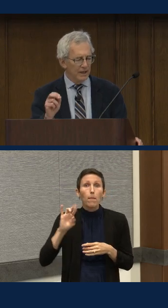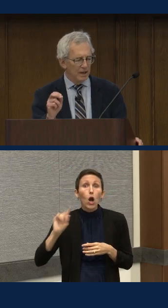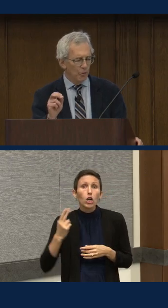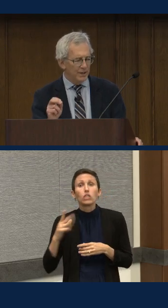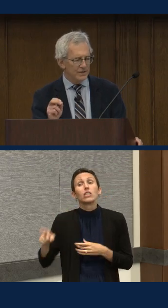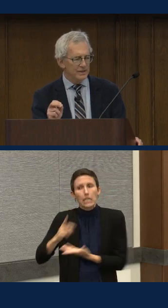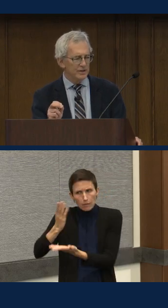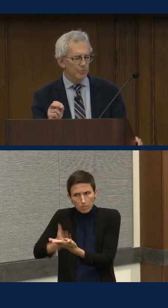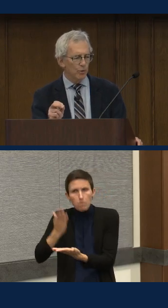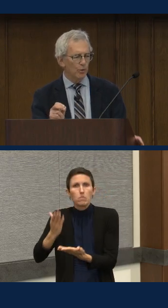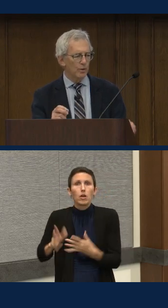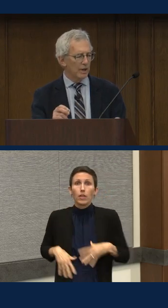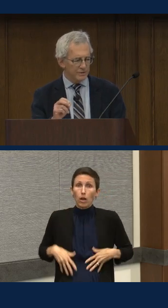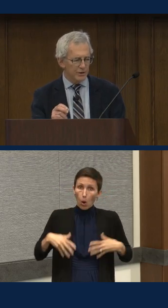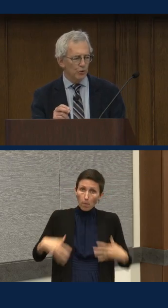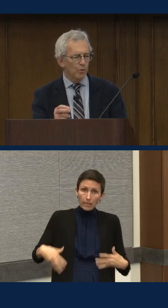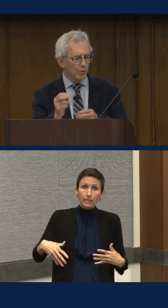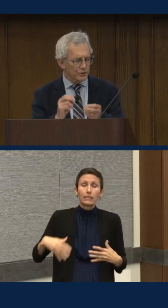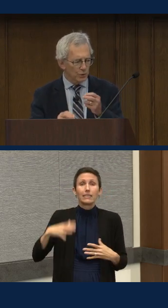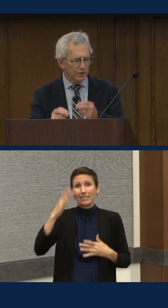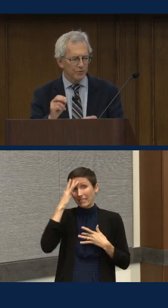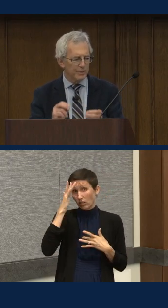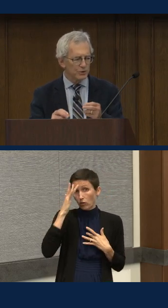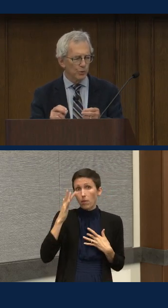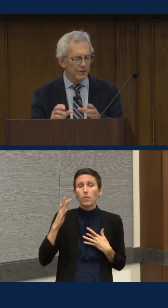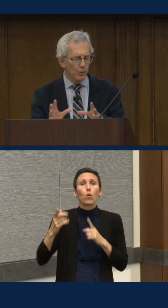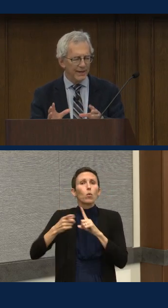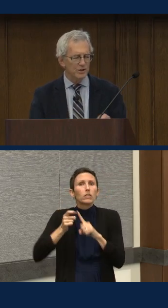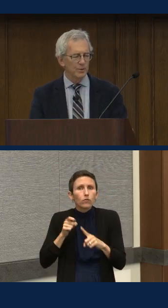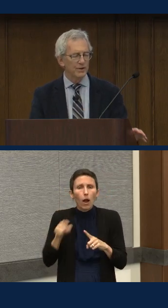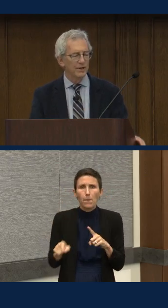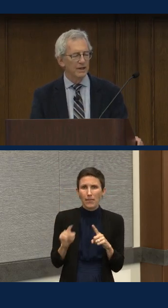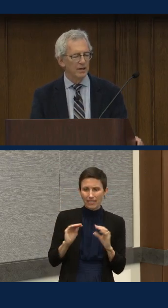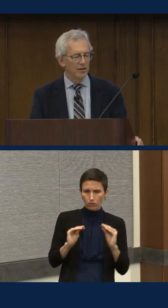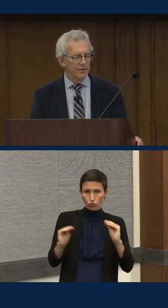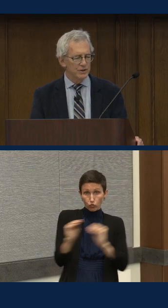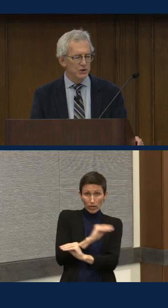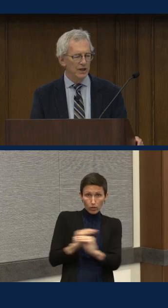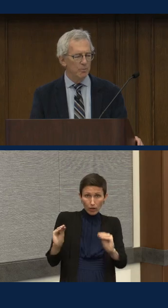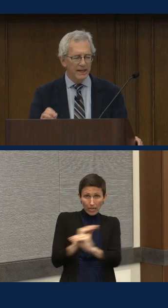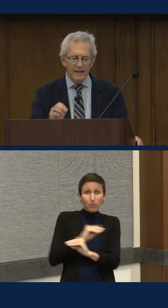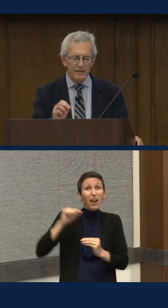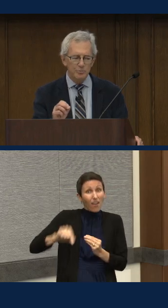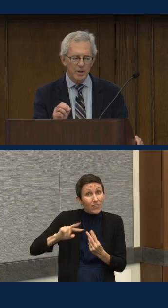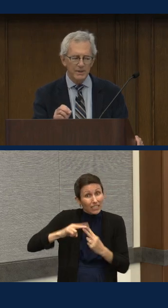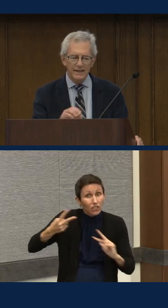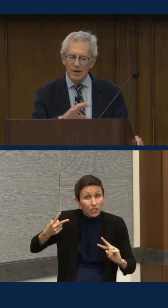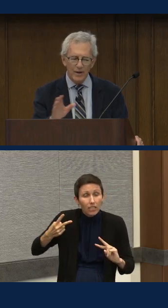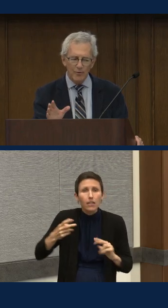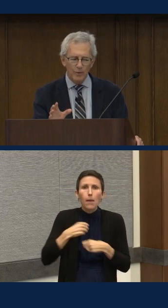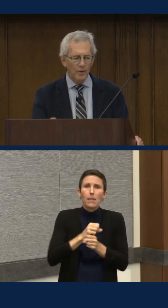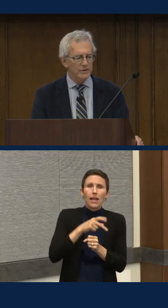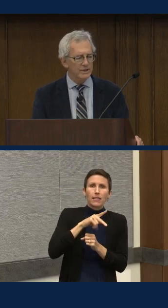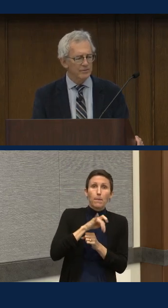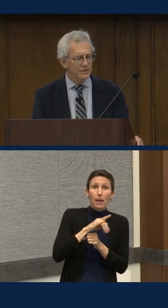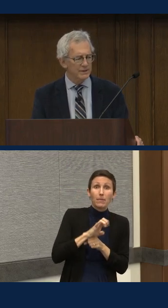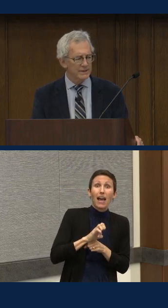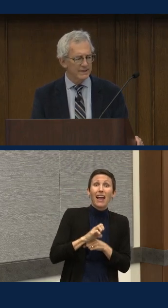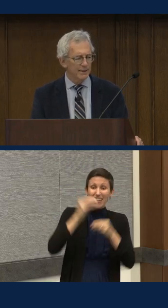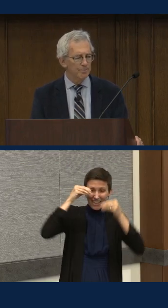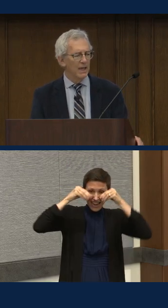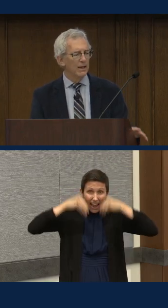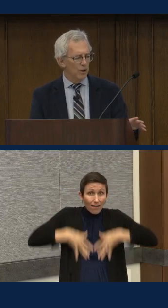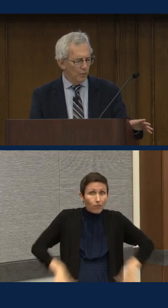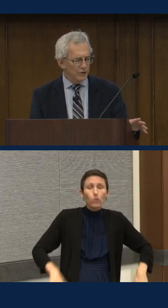that the obesity syndrome resulted from this rearrangement of this gene, making this peptide now everywhere instead of just